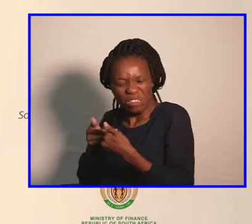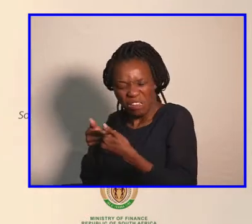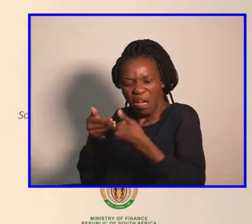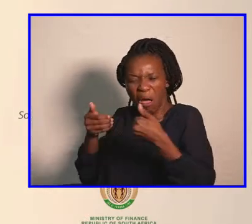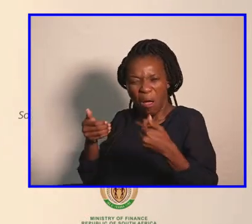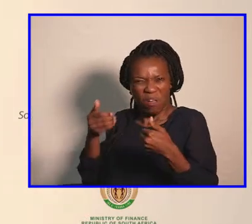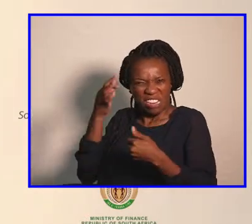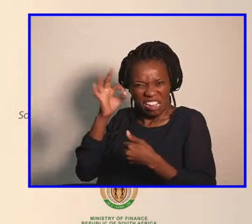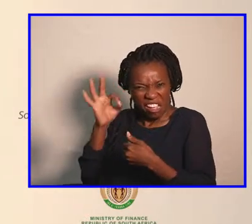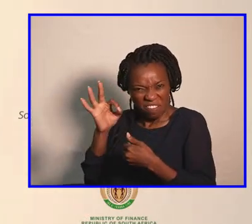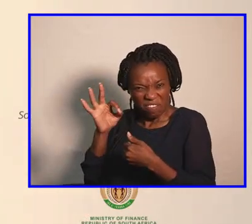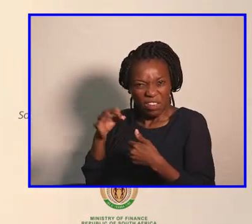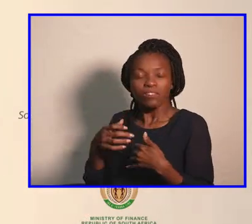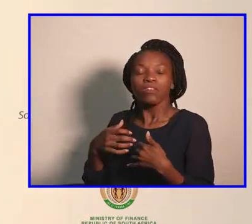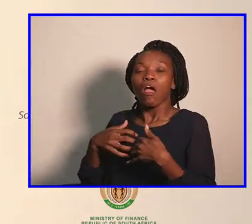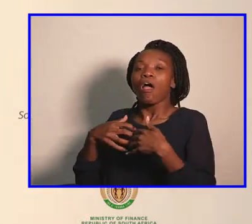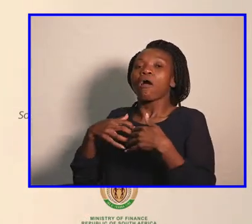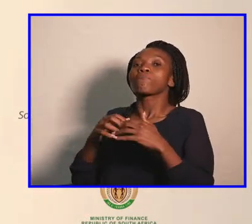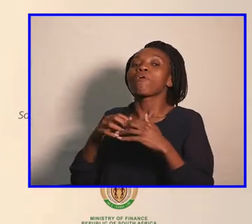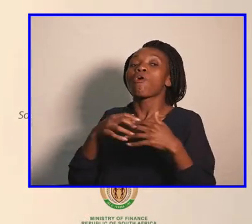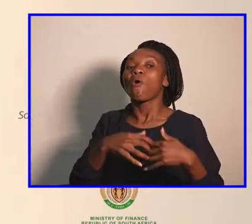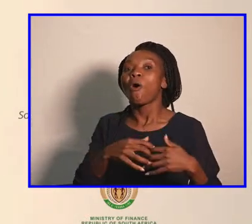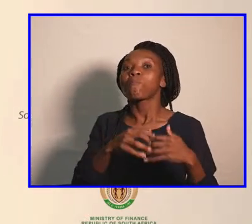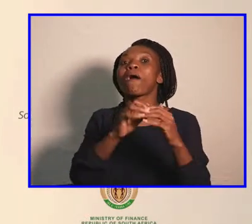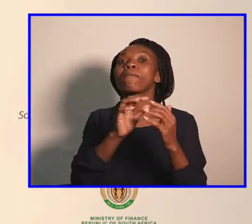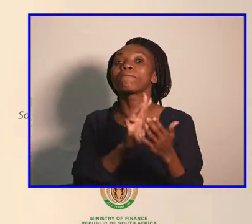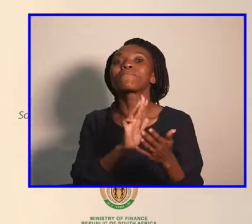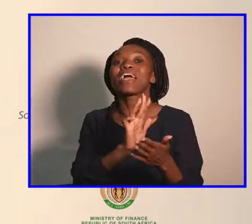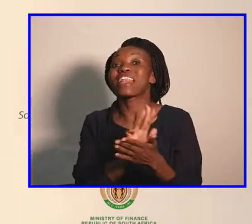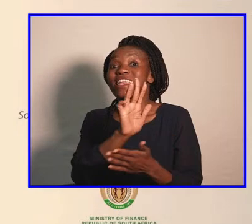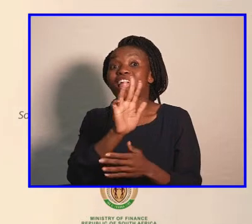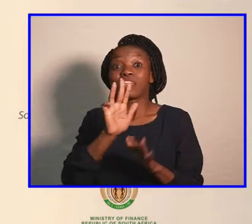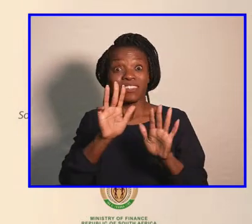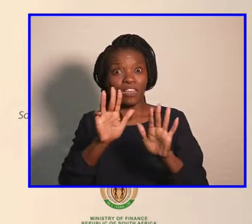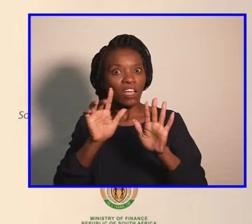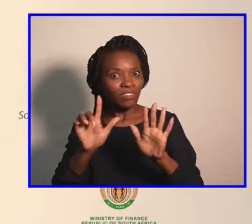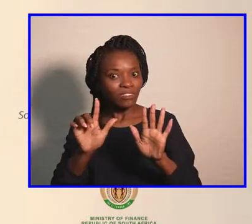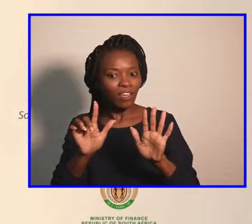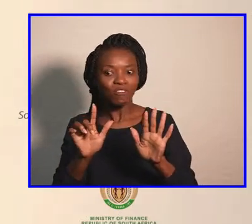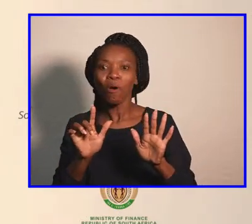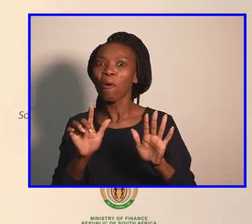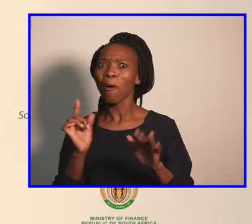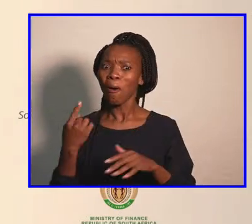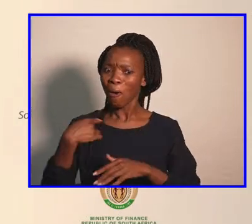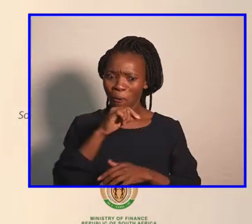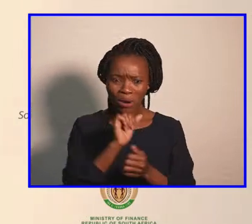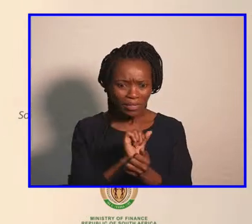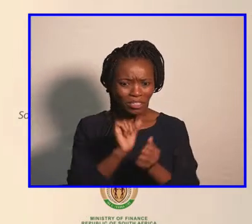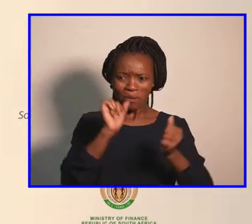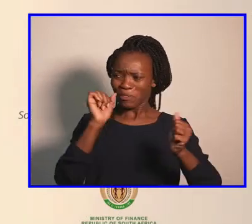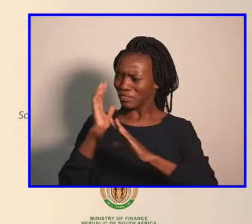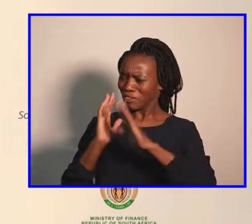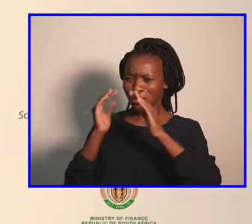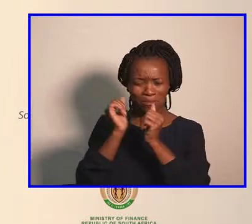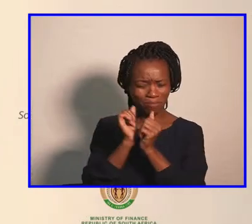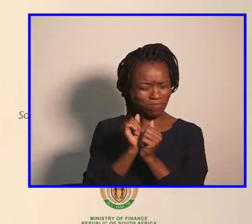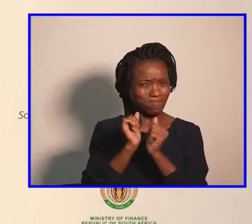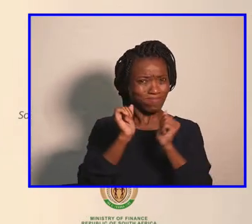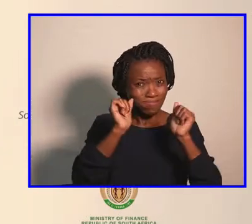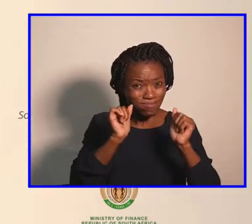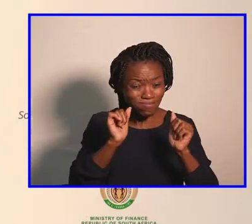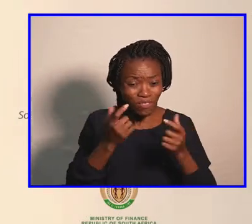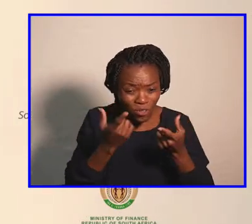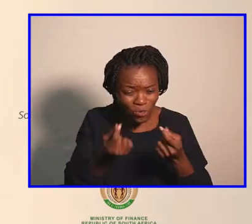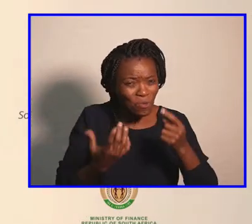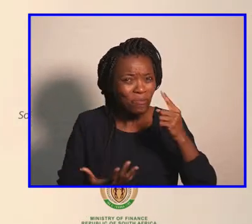state remains one of the shining moments of our democratic history. It was then